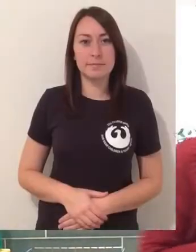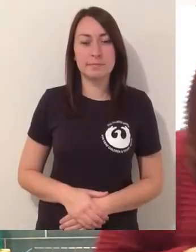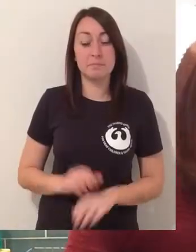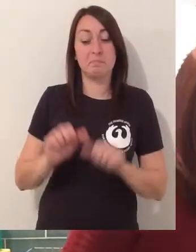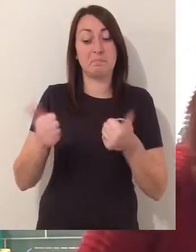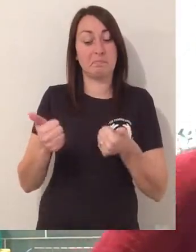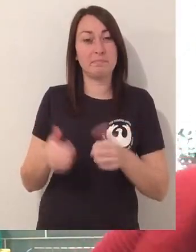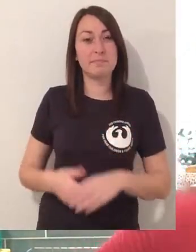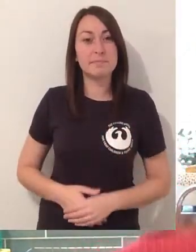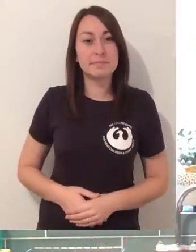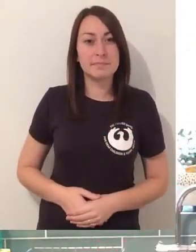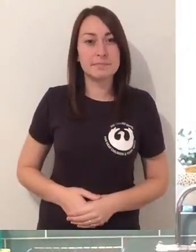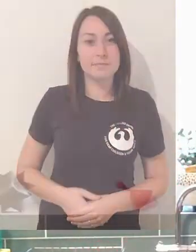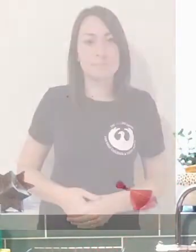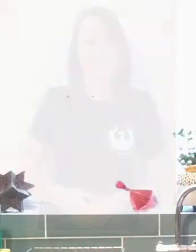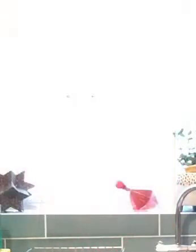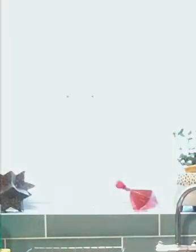Okay, here we go.